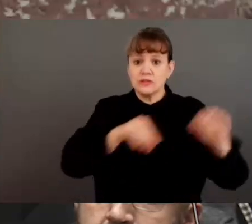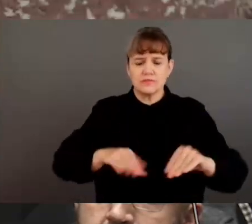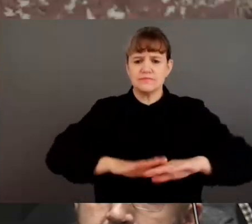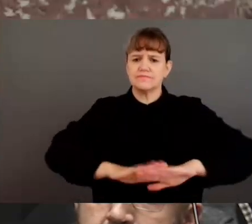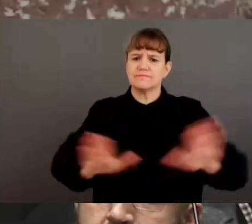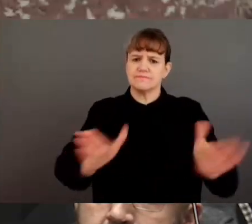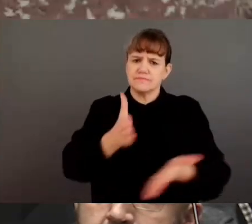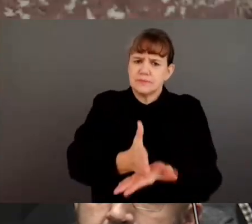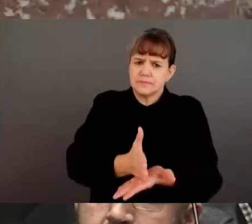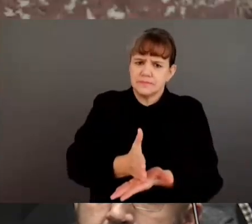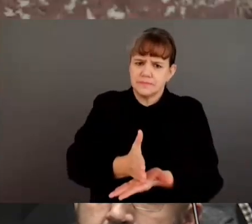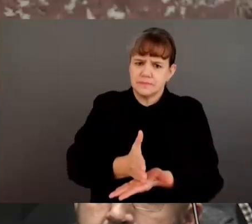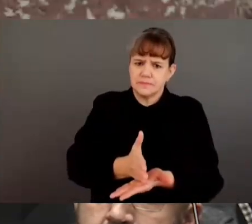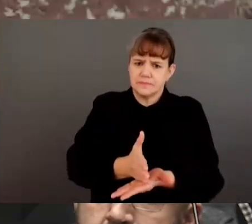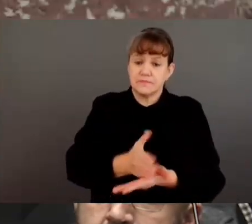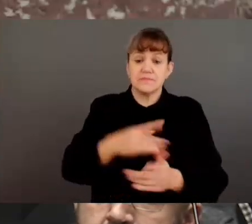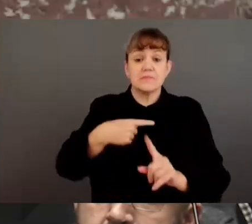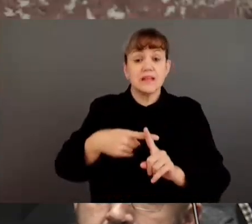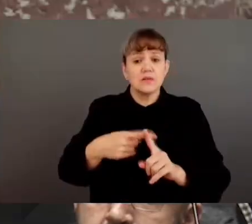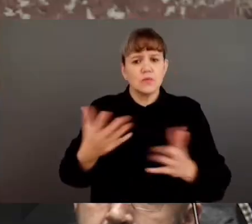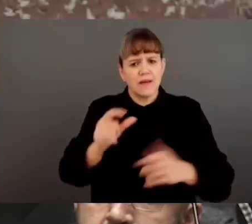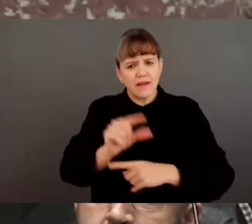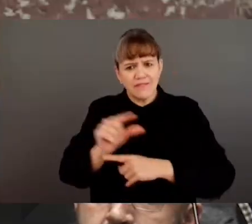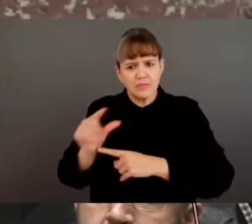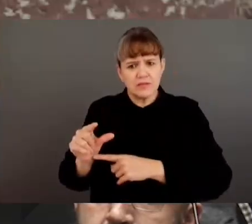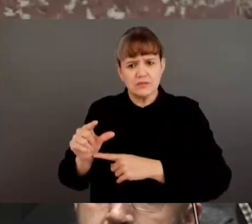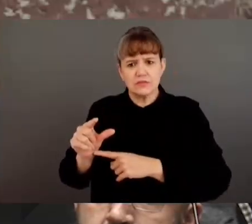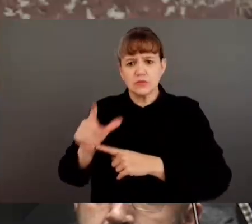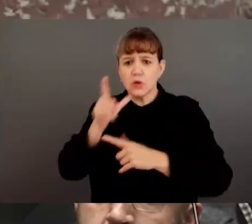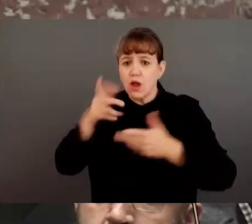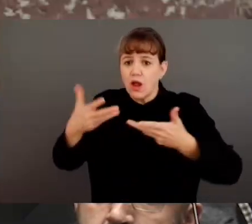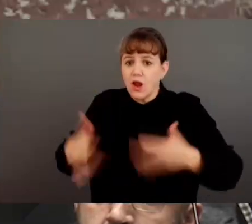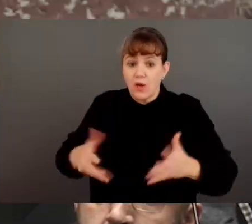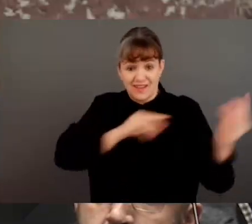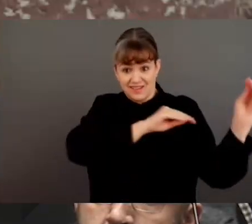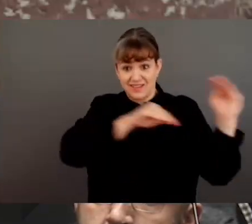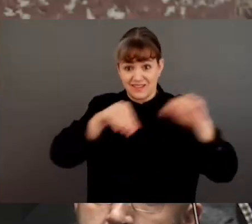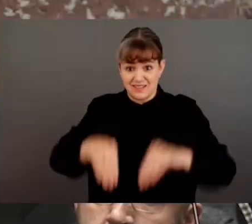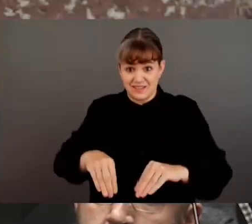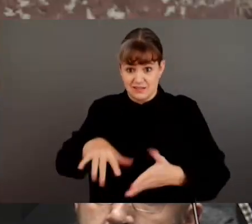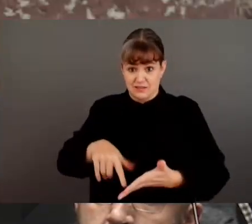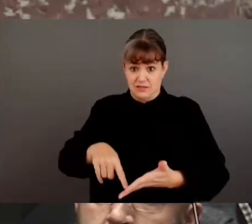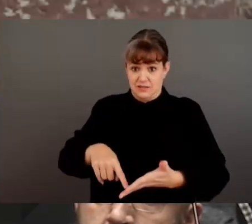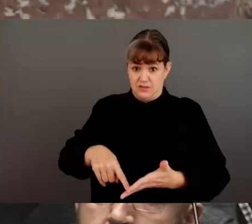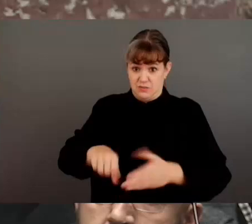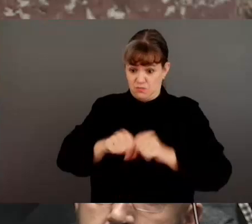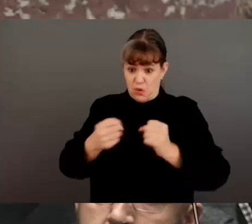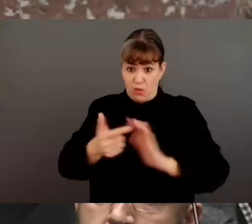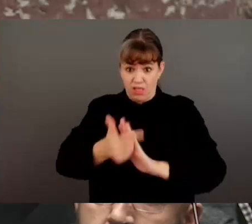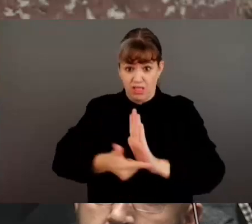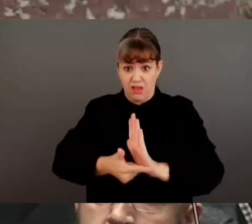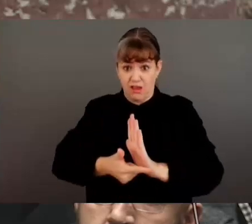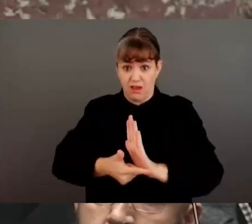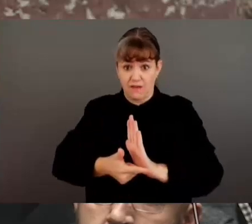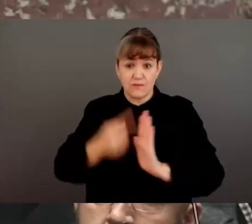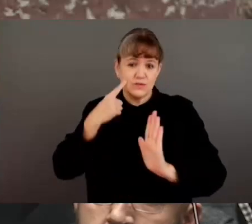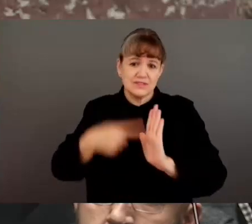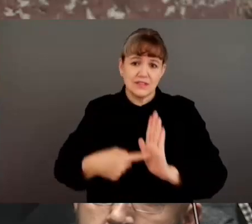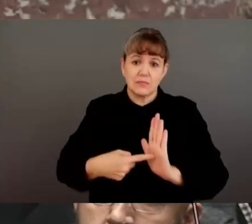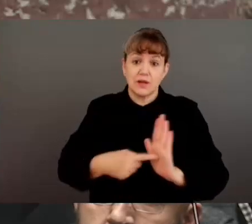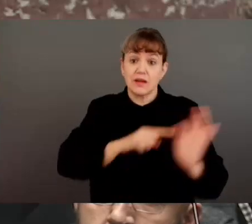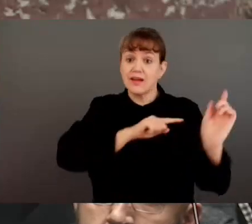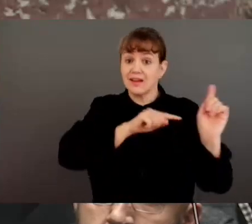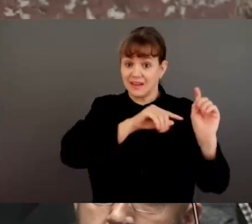governments to deal with existing illegal migrants, such as people who are overstaying their visas. This is reflected in